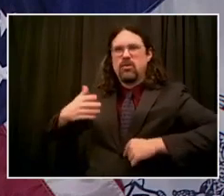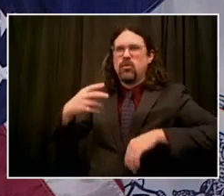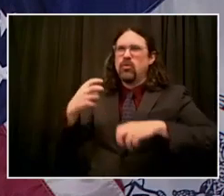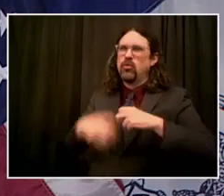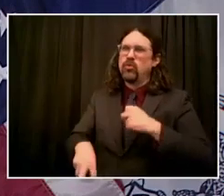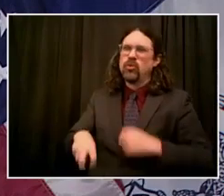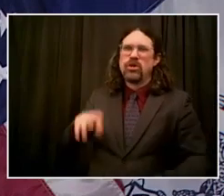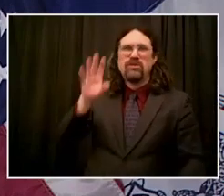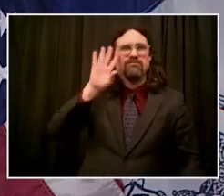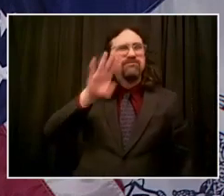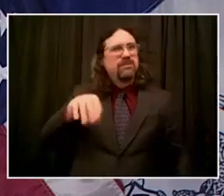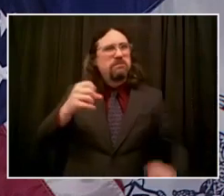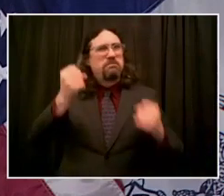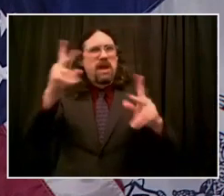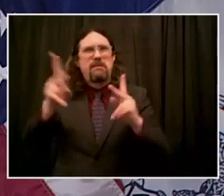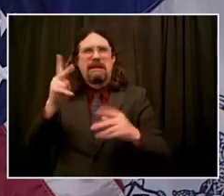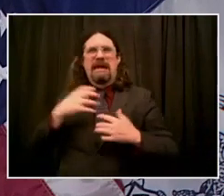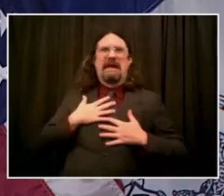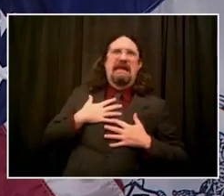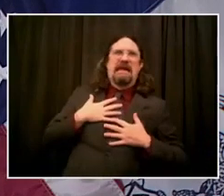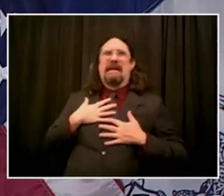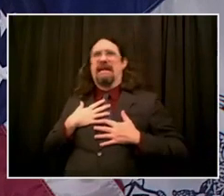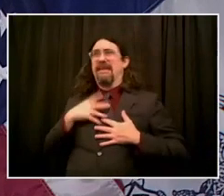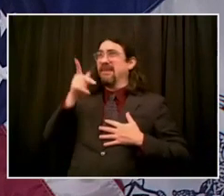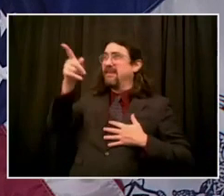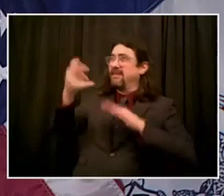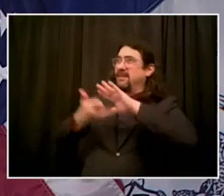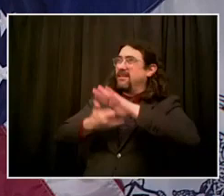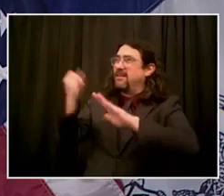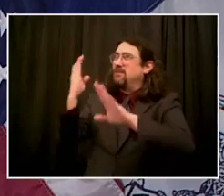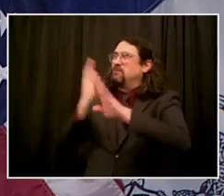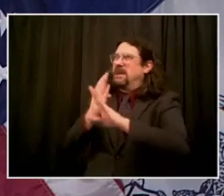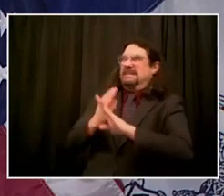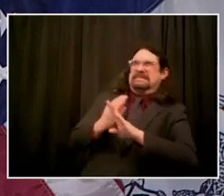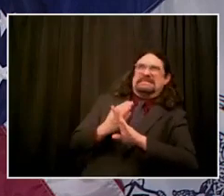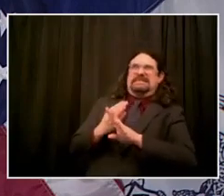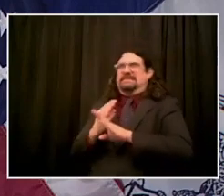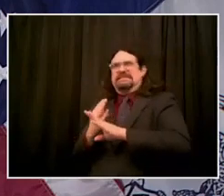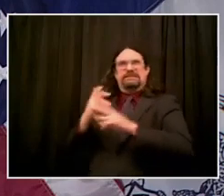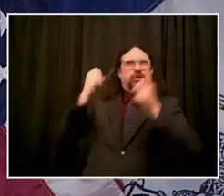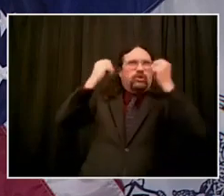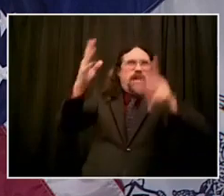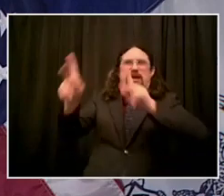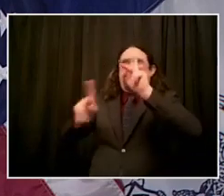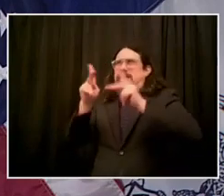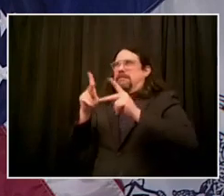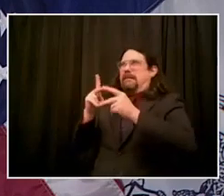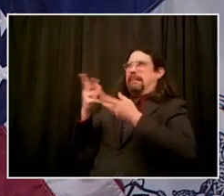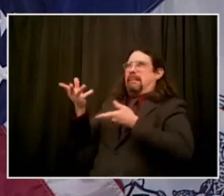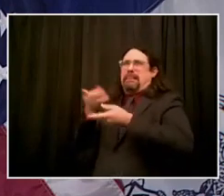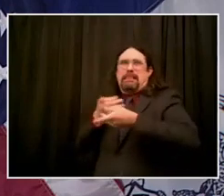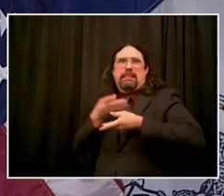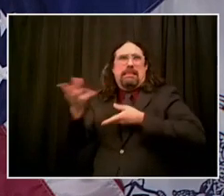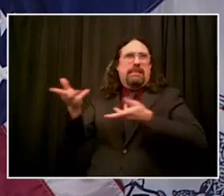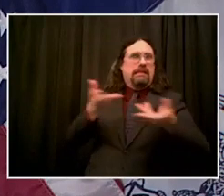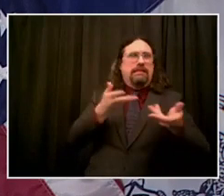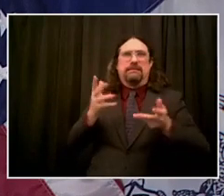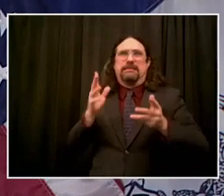people, again, the federal government doesn't have to run it, doesn't have to deal with the ramifications. We're working closely with the MTA and